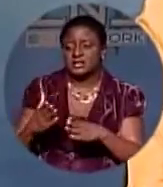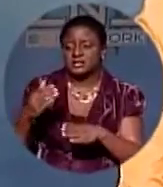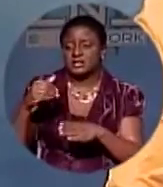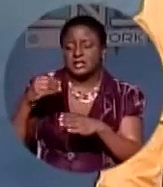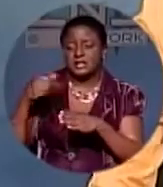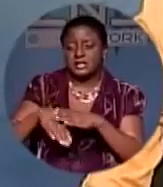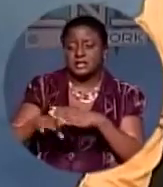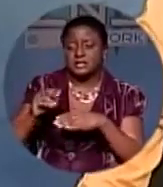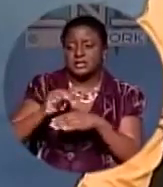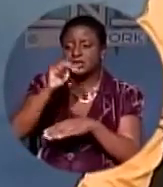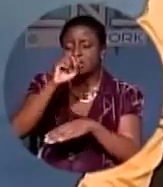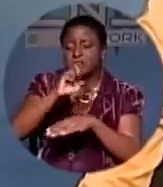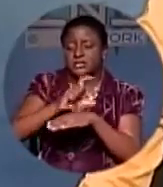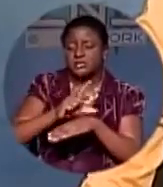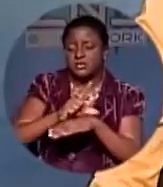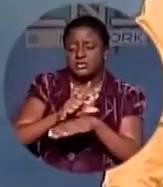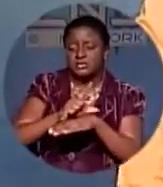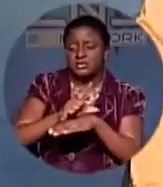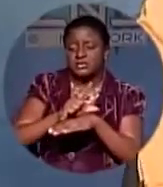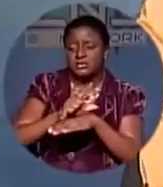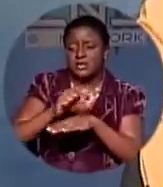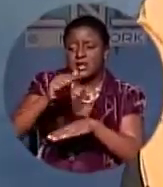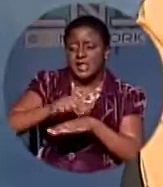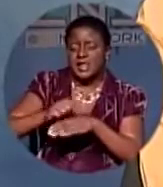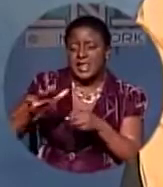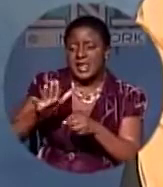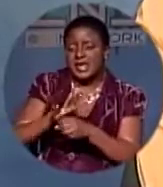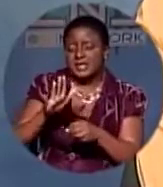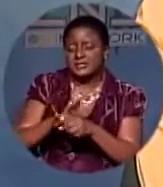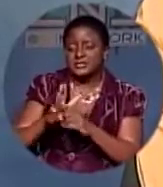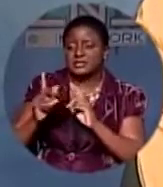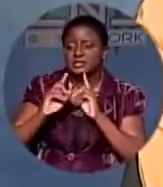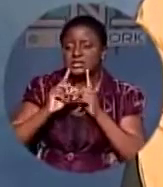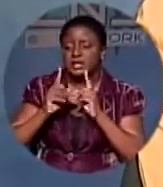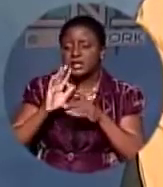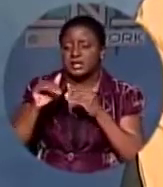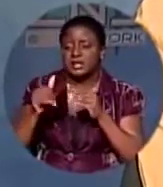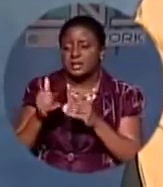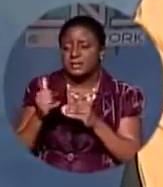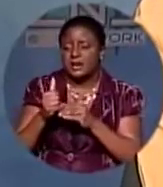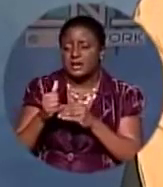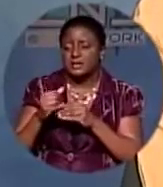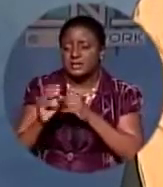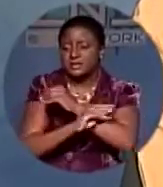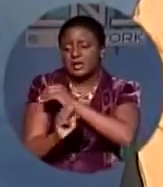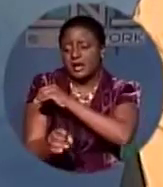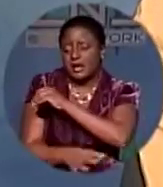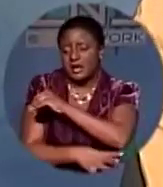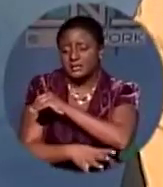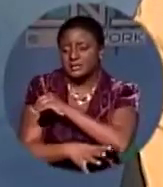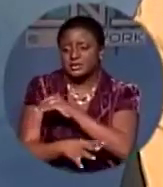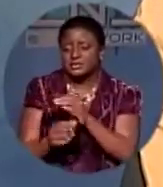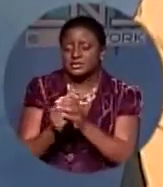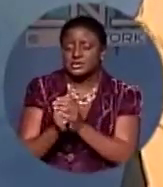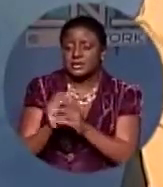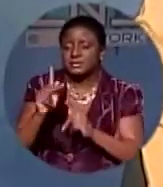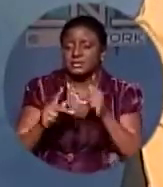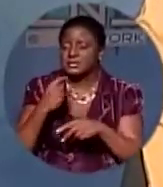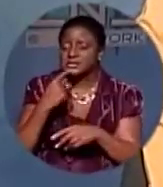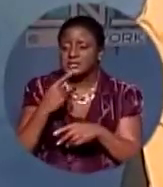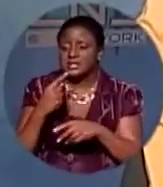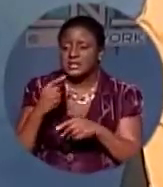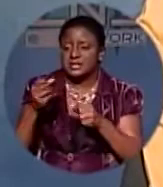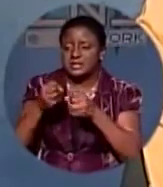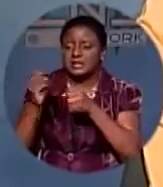News Friday night. We reported that North Eleuthera residents are concerned that garbage is allegedly falling from passing trucks and affecting the